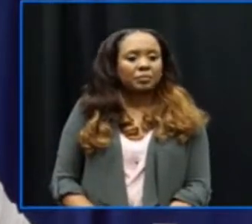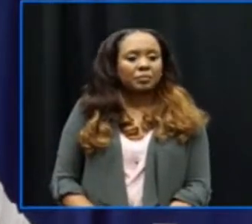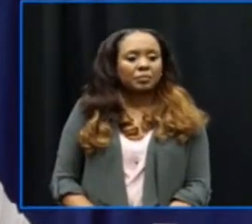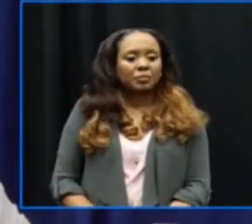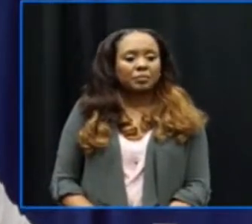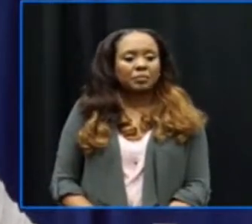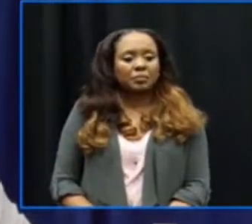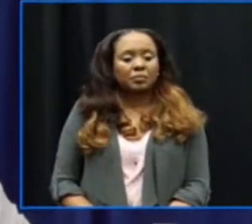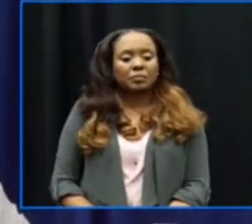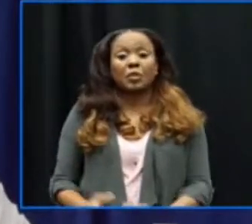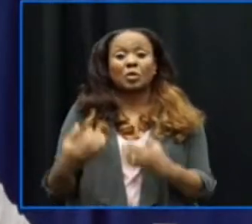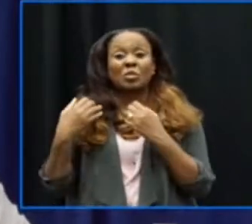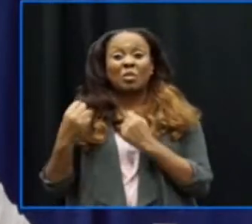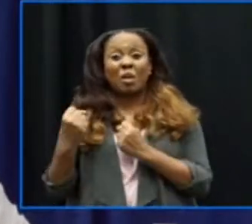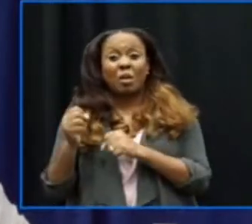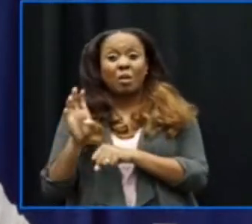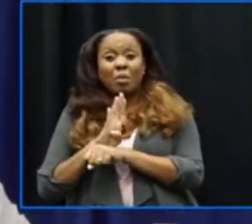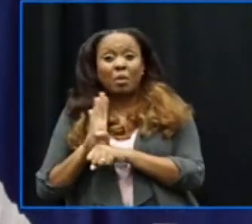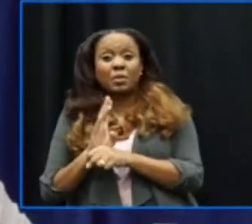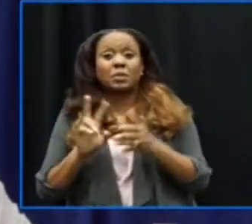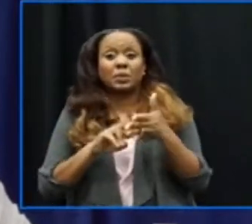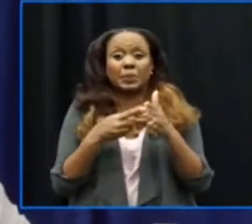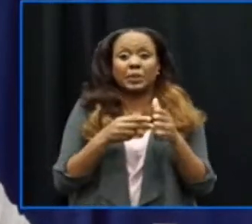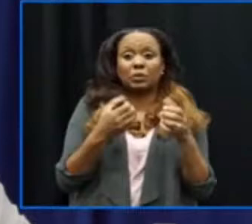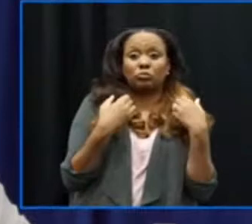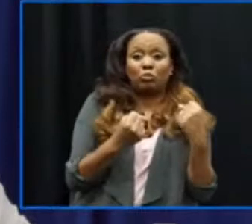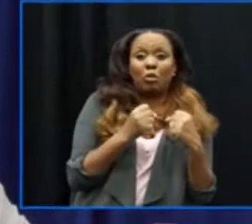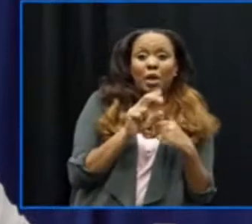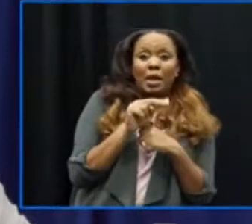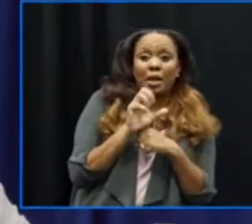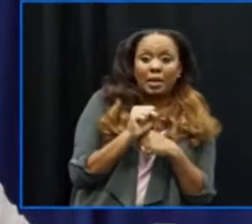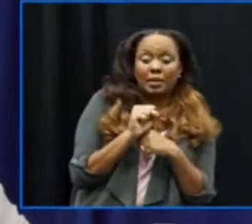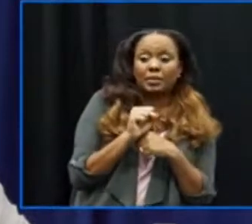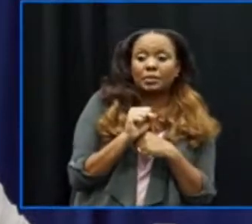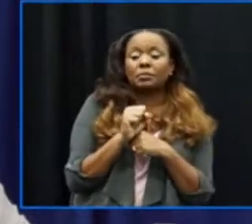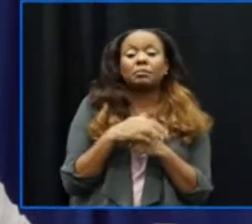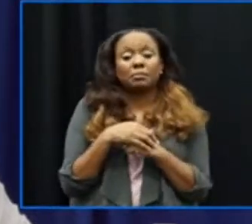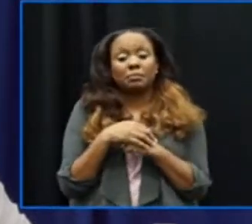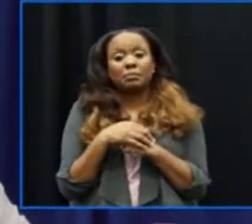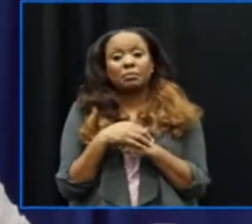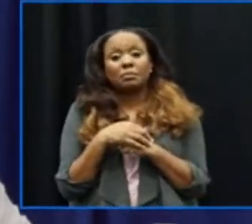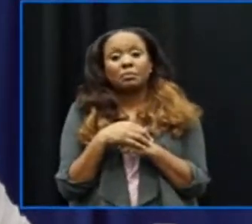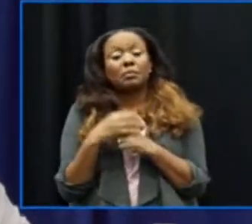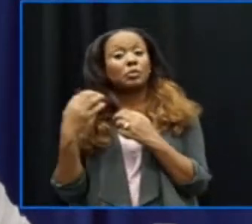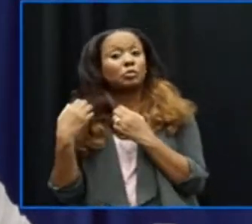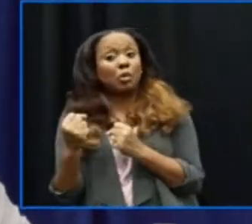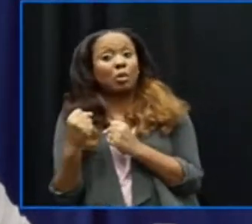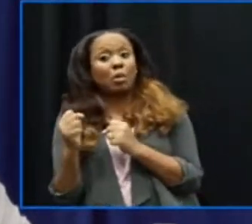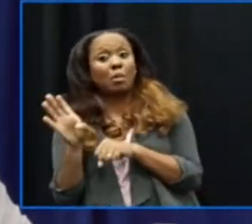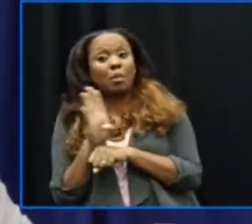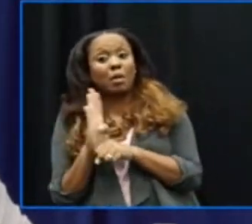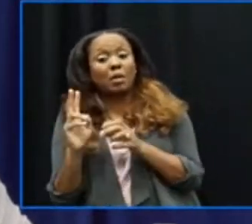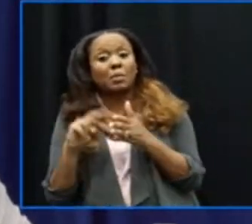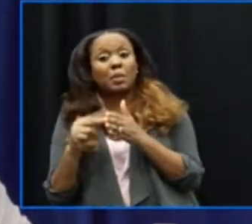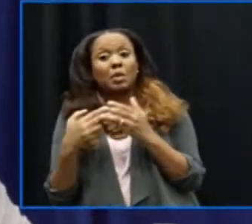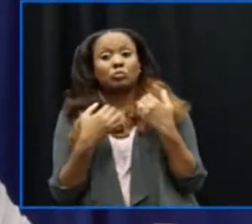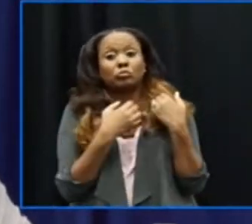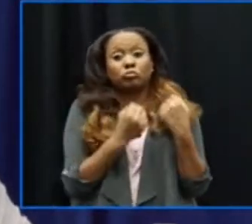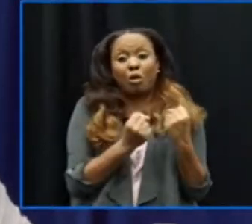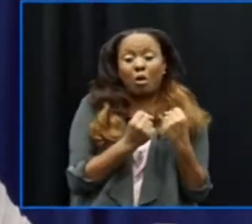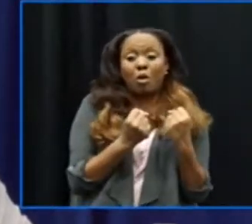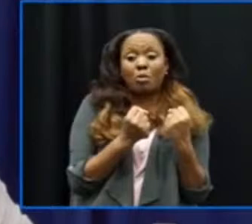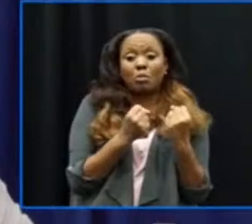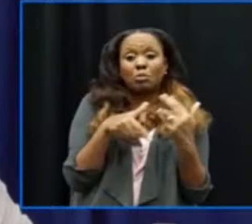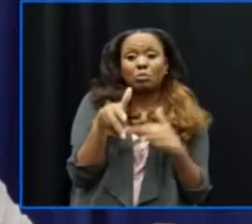a strong Barbados needs a strong NIS, and a strong Barbados is premised on a strong social partnership. And to